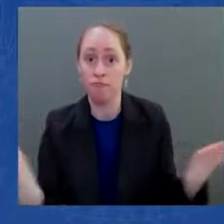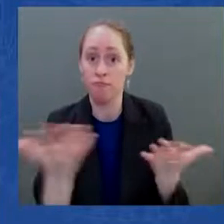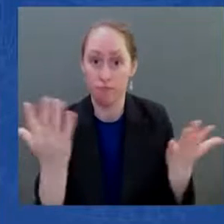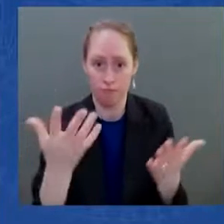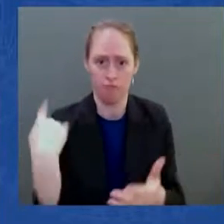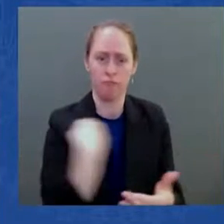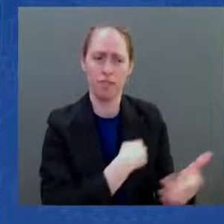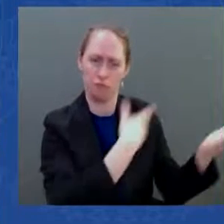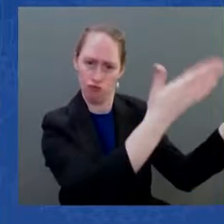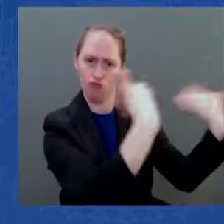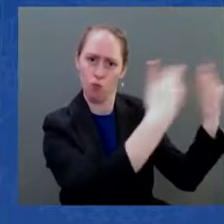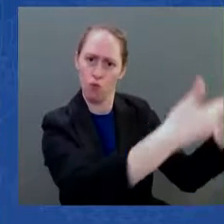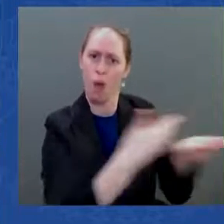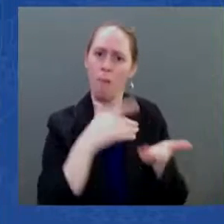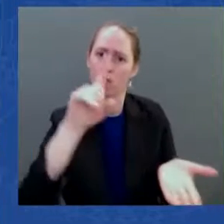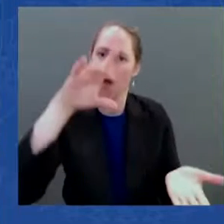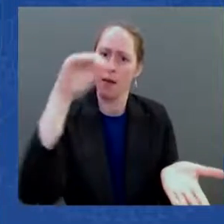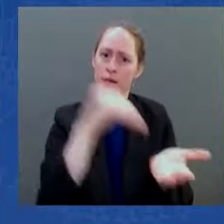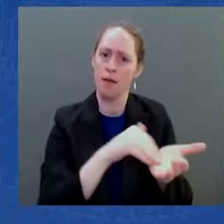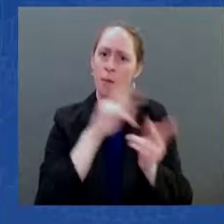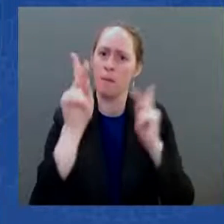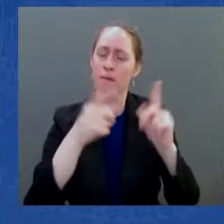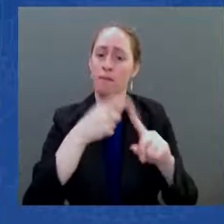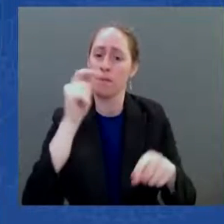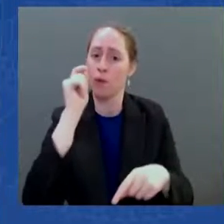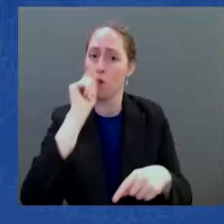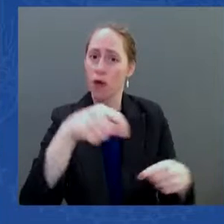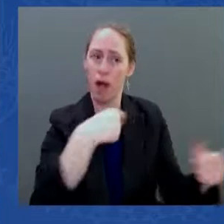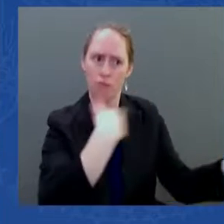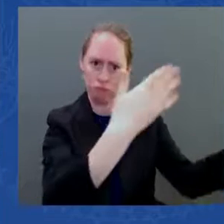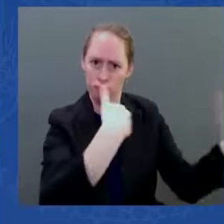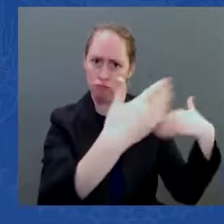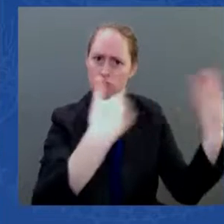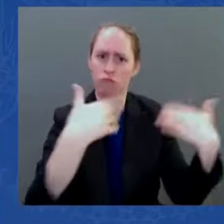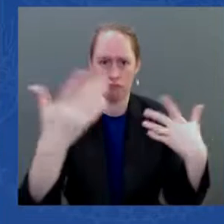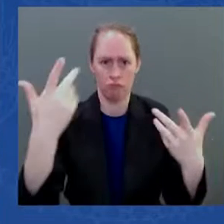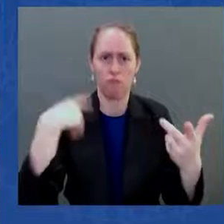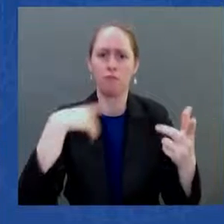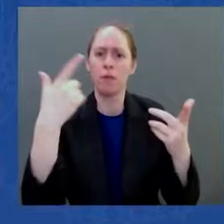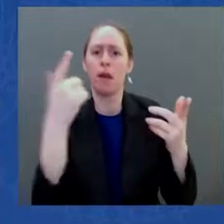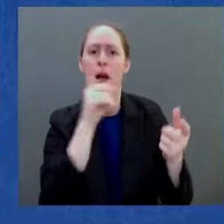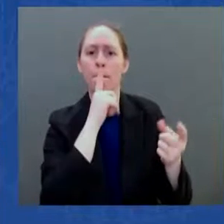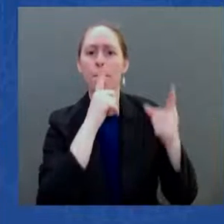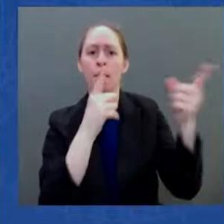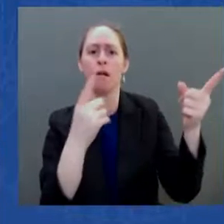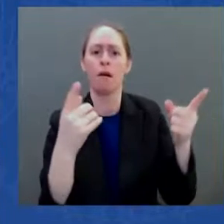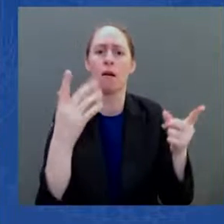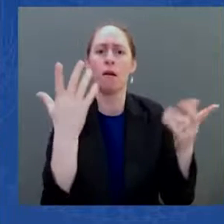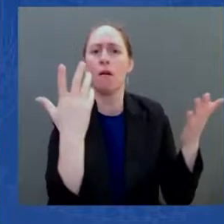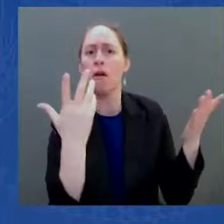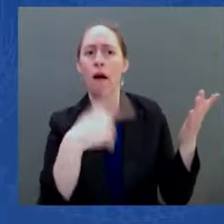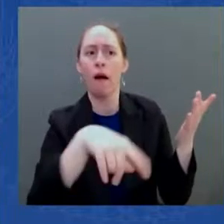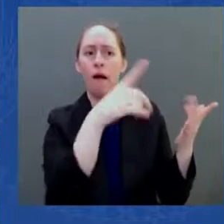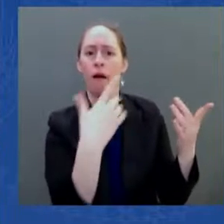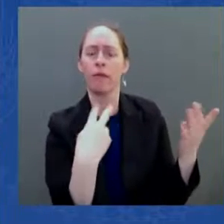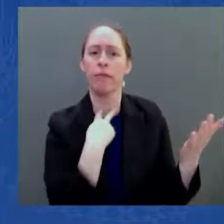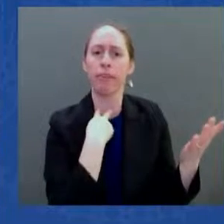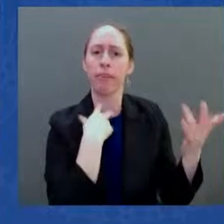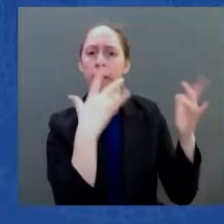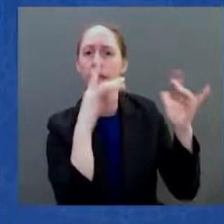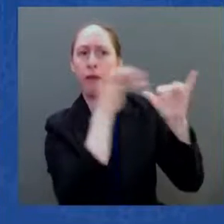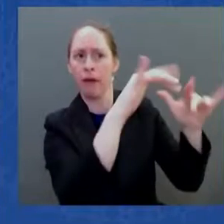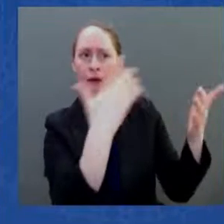supporting Ukrainians fleeing Putin's war machine. We've already welcomed tens of thousands of Ukrainians to the United States. And today,